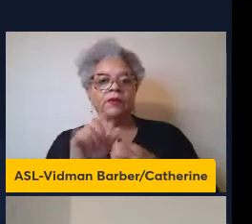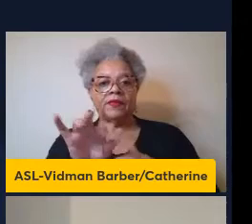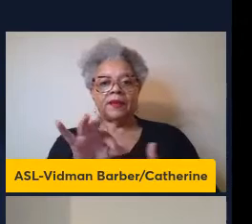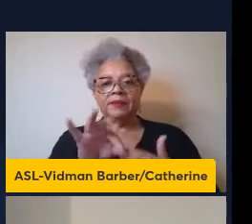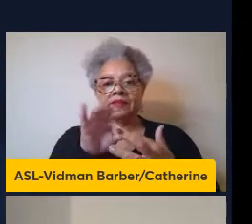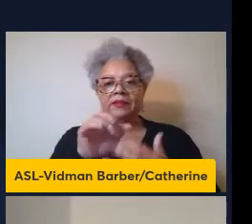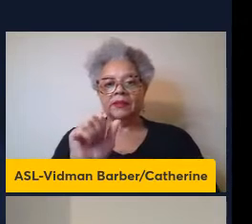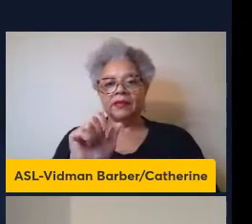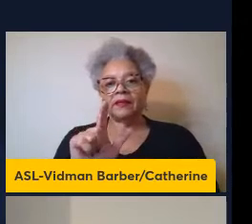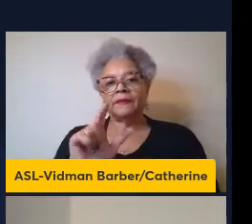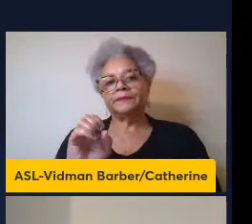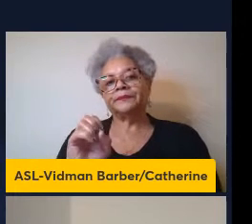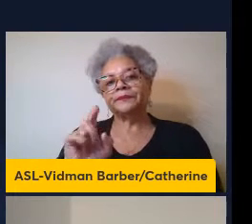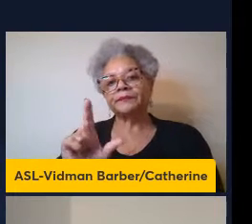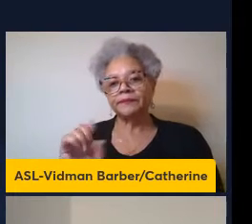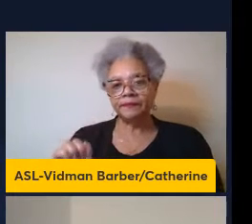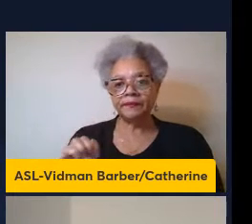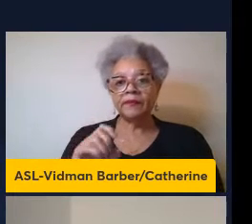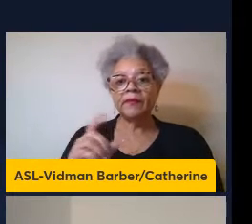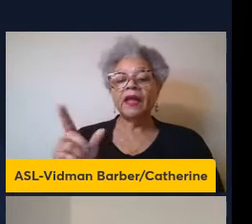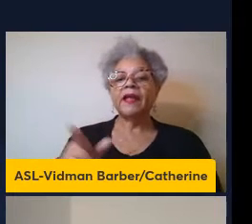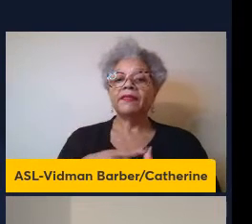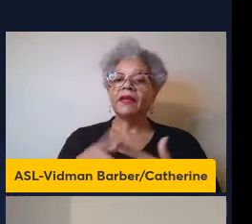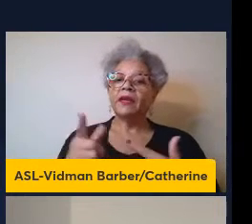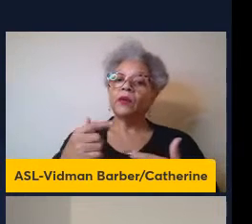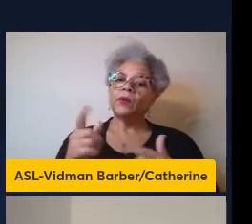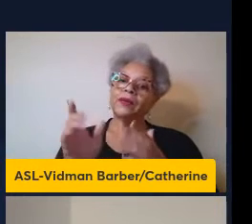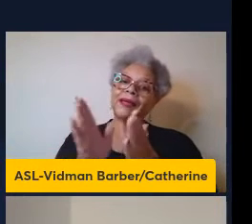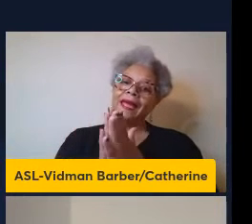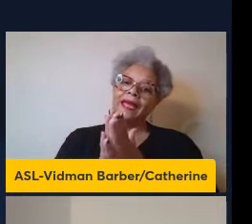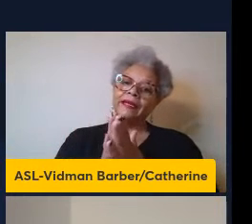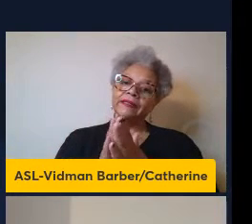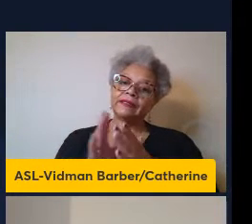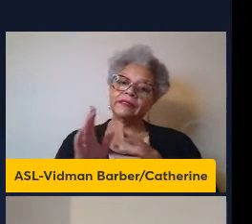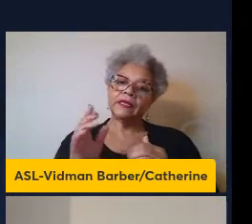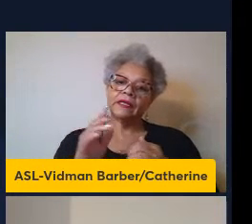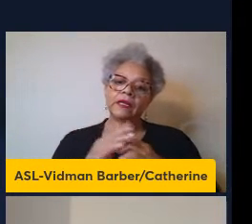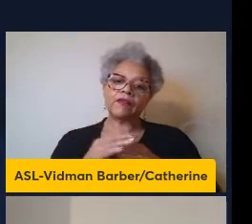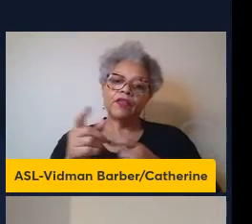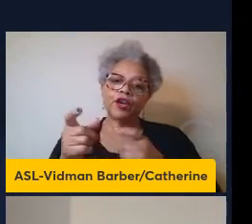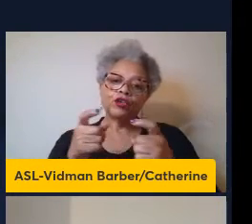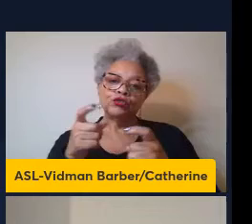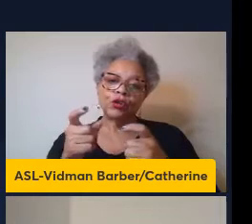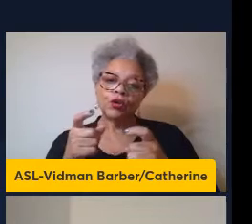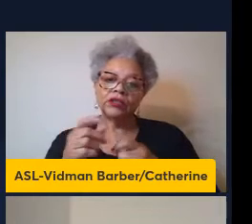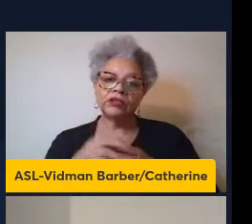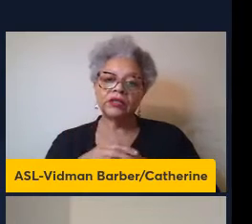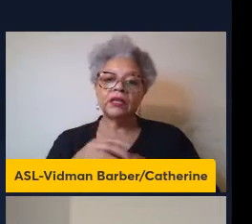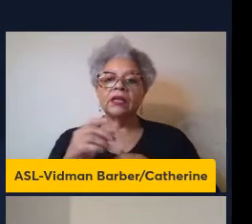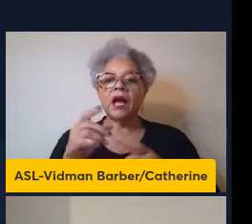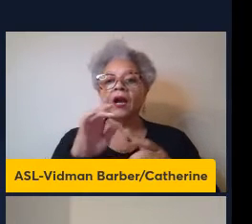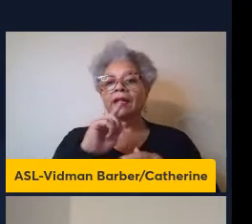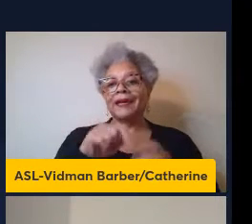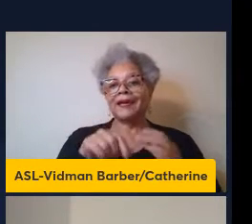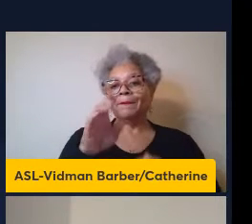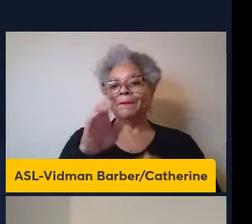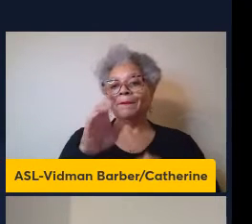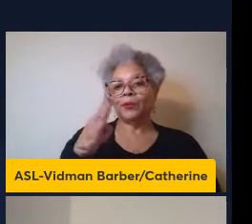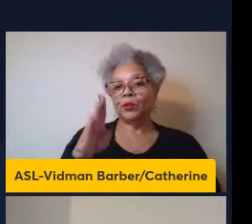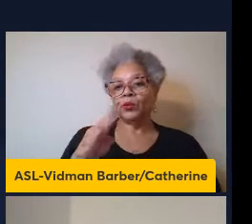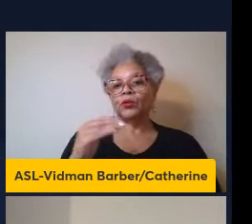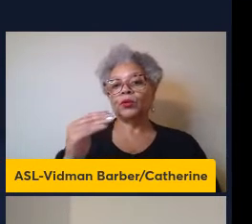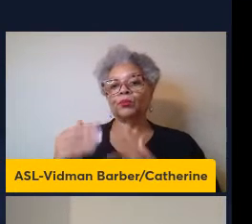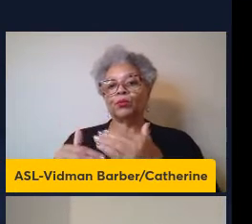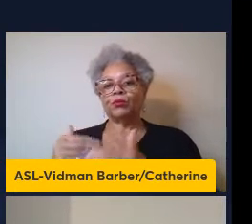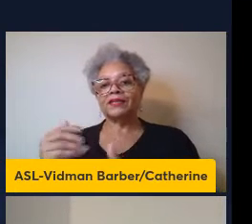And then we went on and asked, do controllers, so controllers here are in blue and our progressors are in